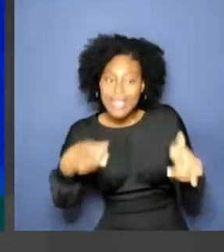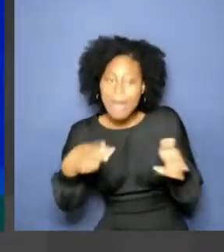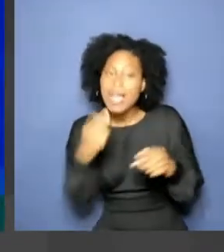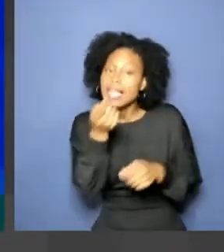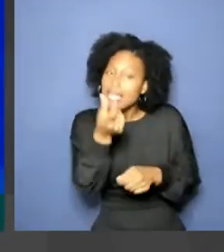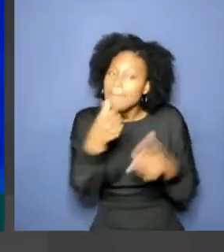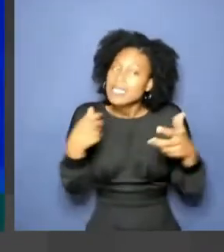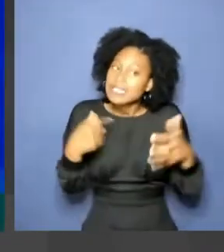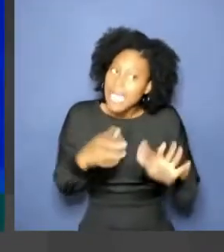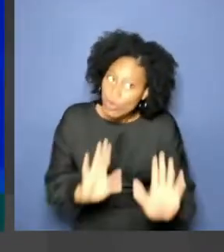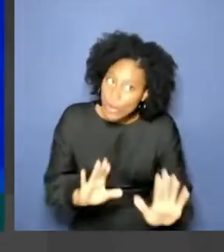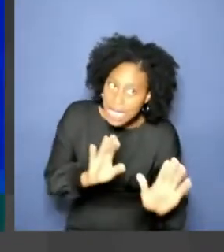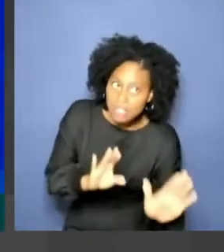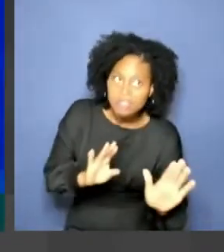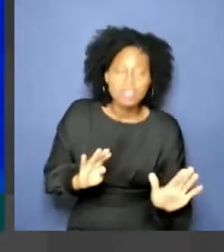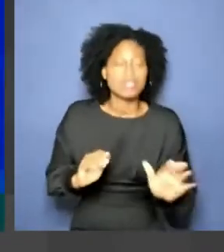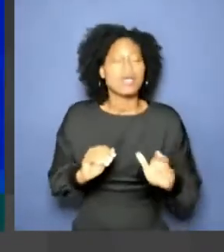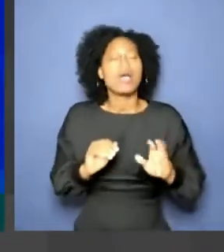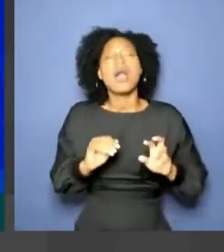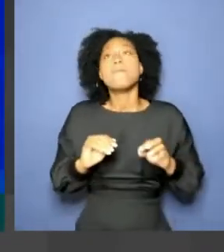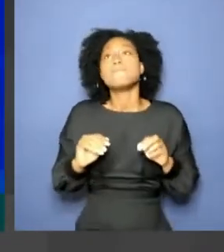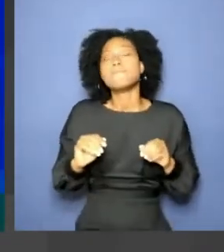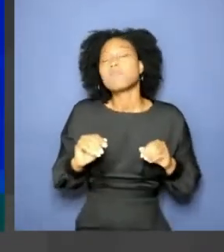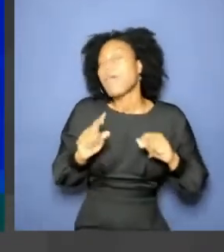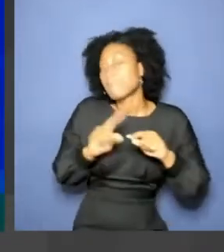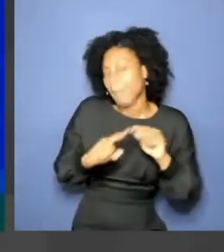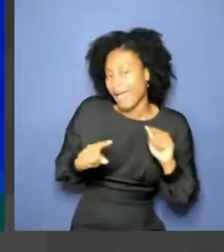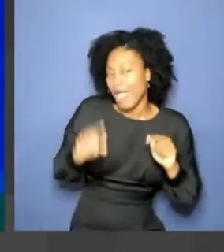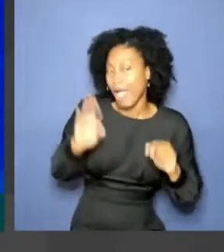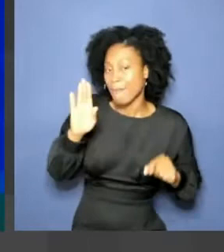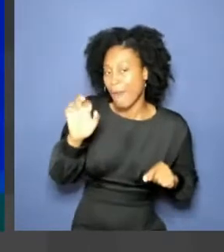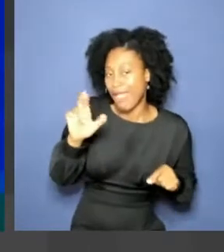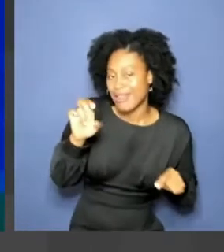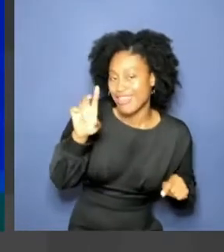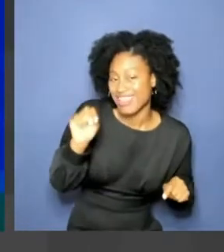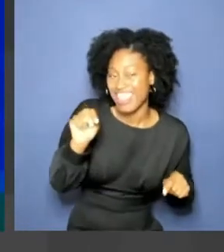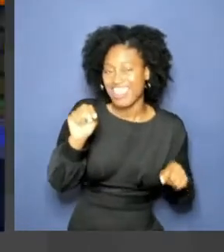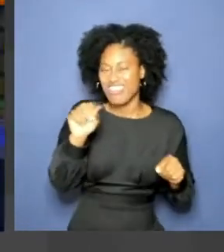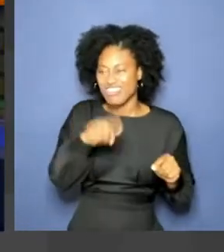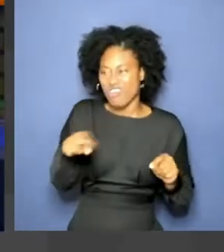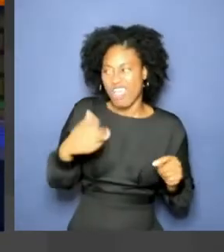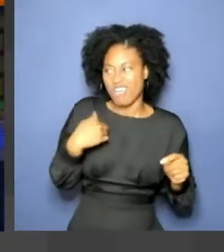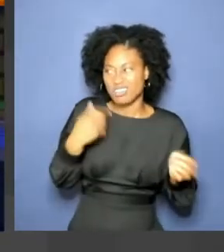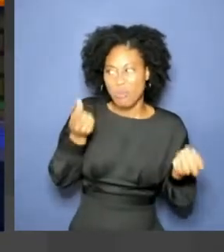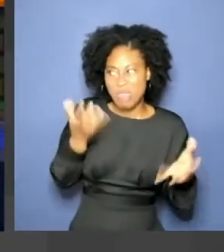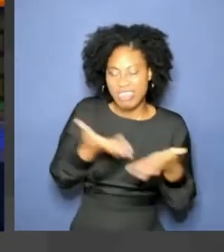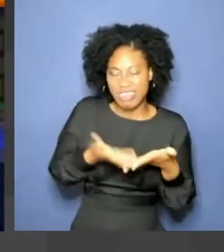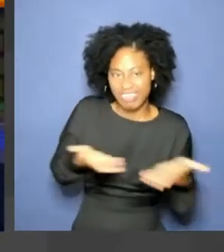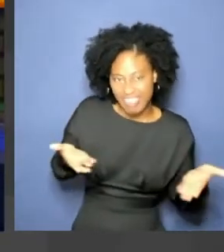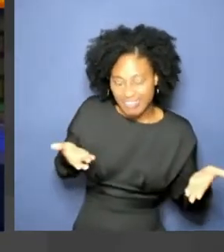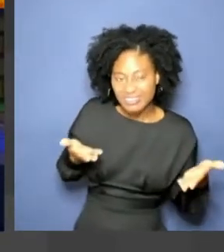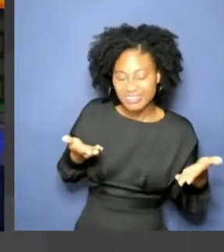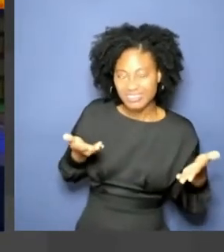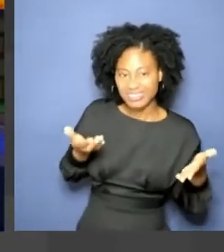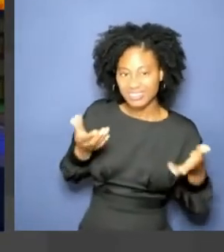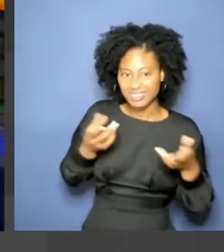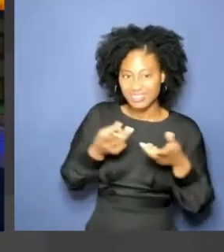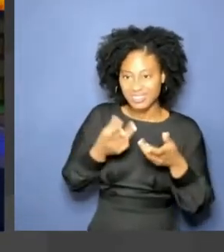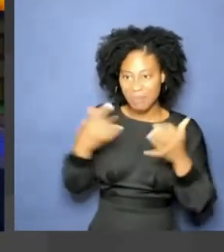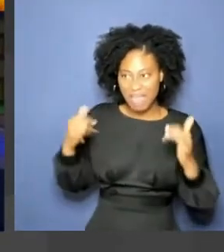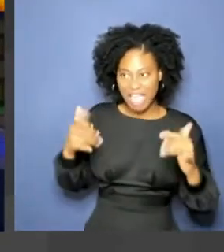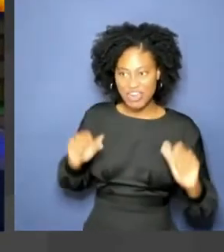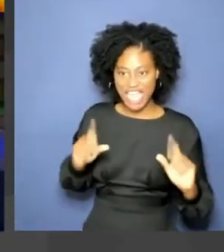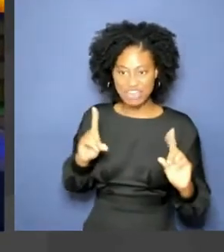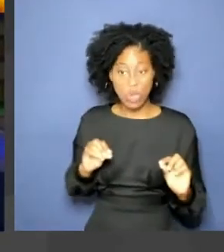scarier, but I mean, Brandon, those have so many things that players can do with them. Like, Yeah. what do you imagine